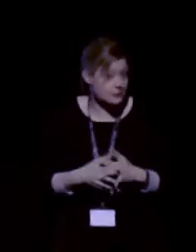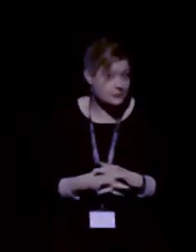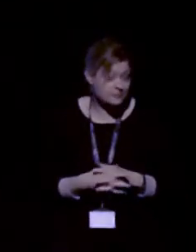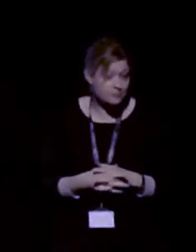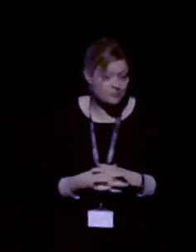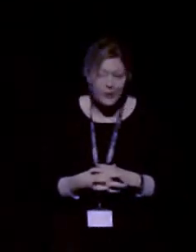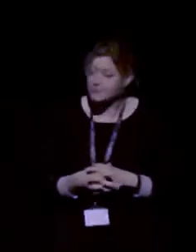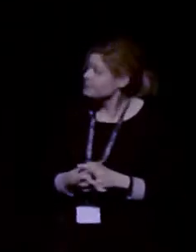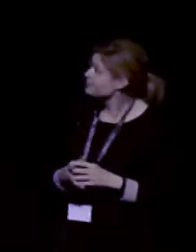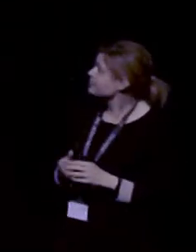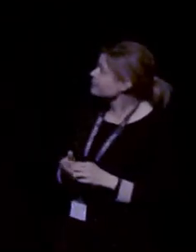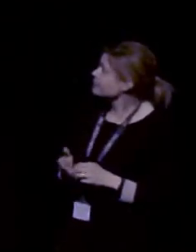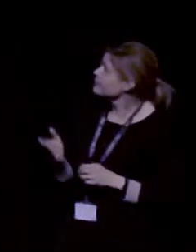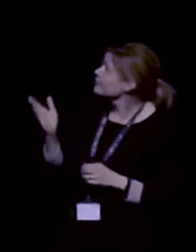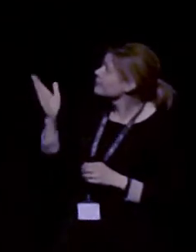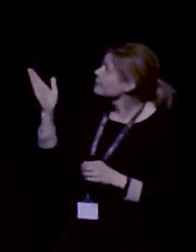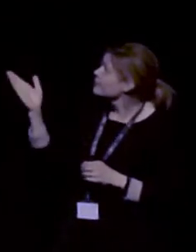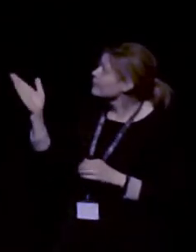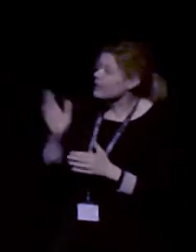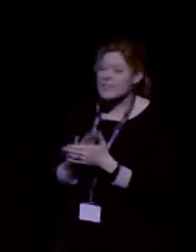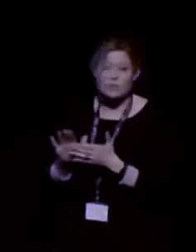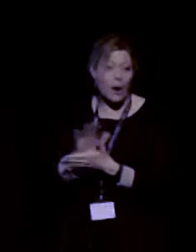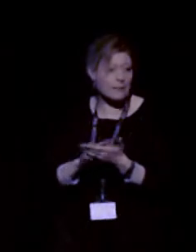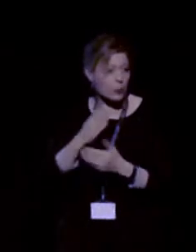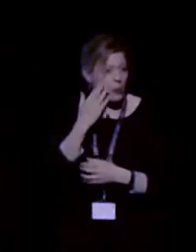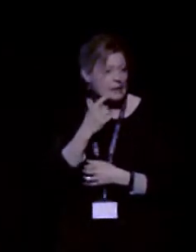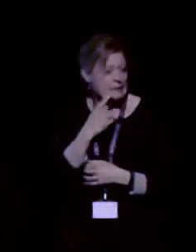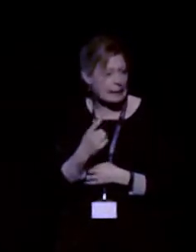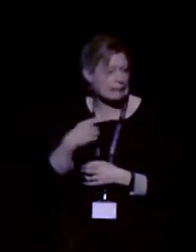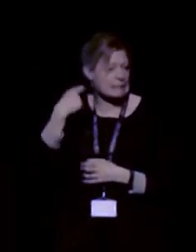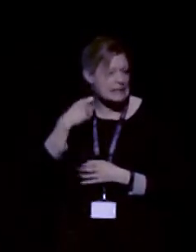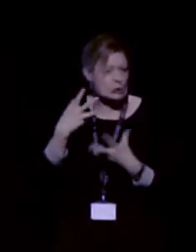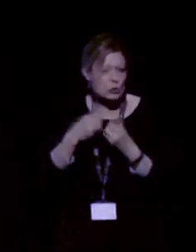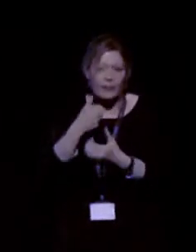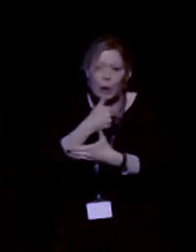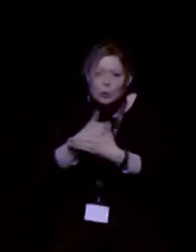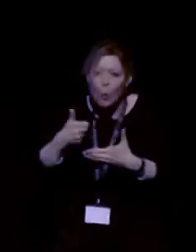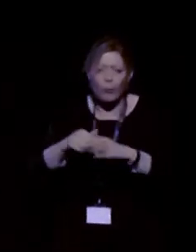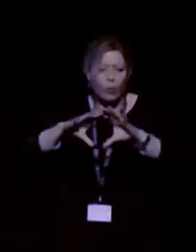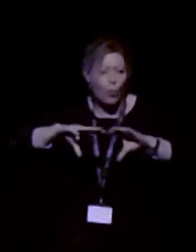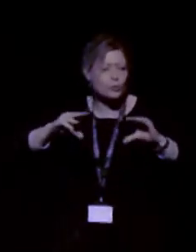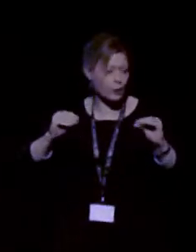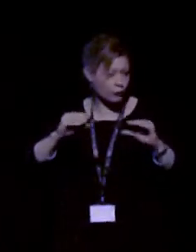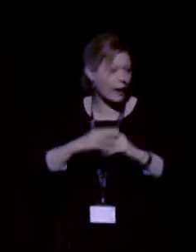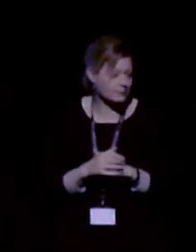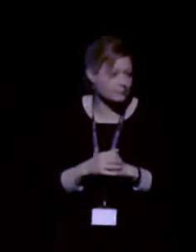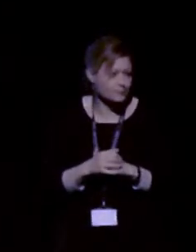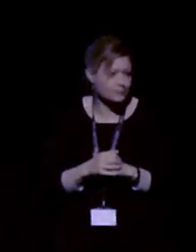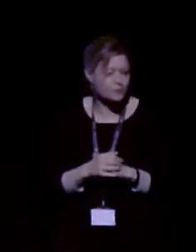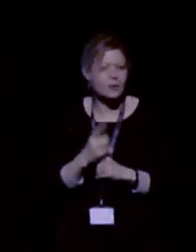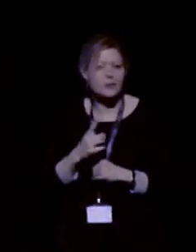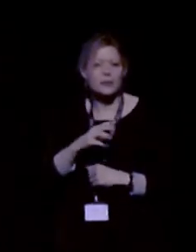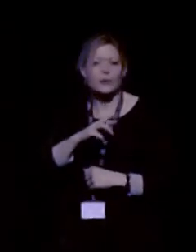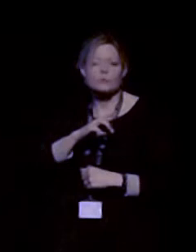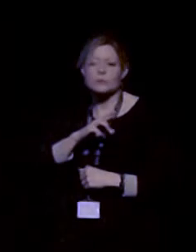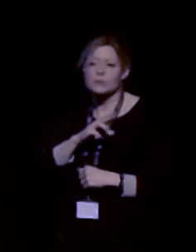what I refer to as tinnitus with a normal audiogram. And one possible source of that is damage to what are